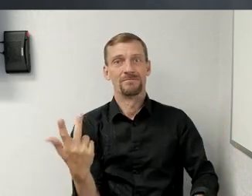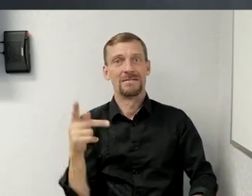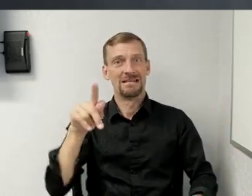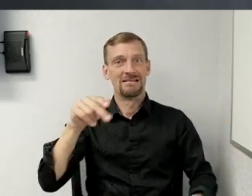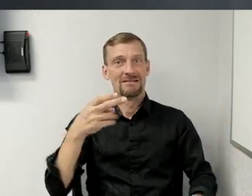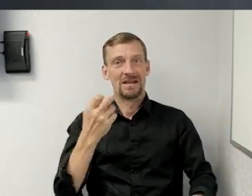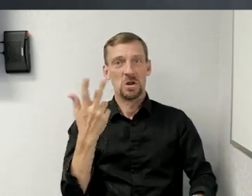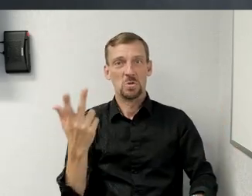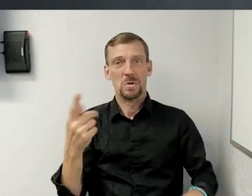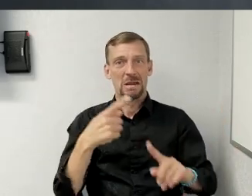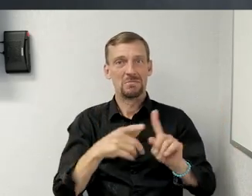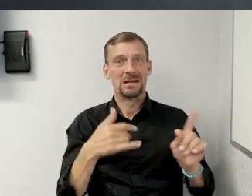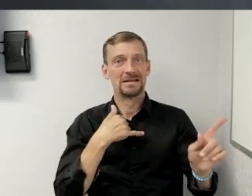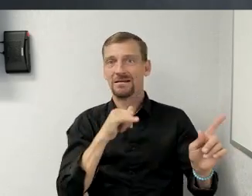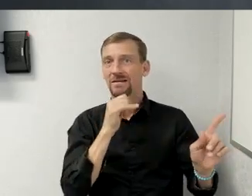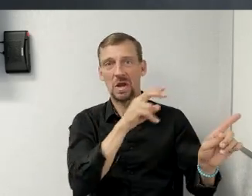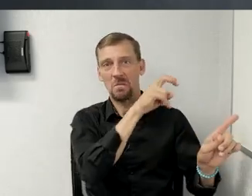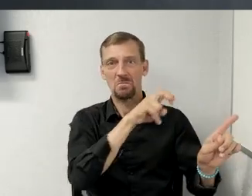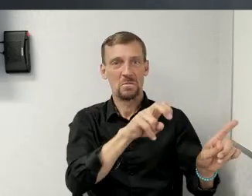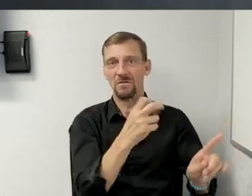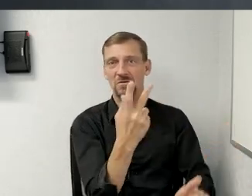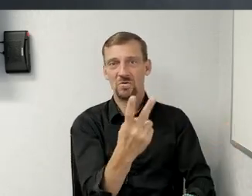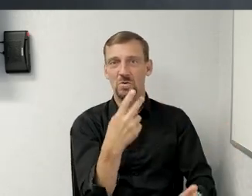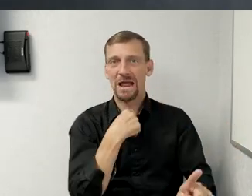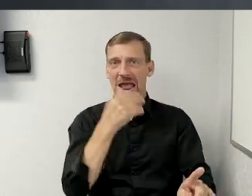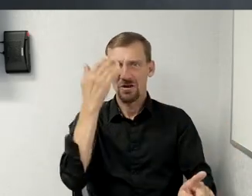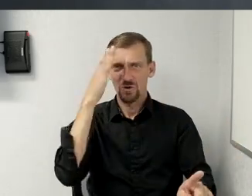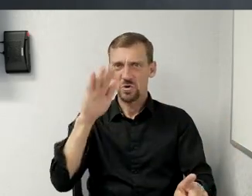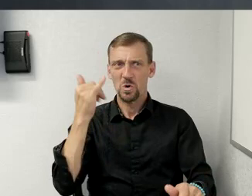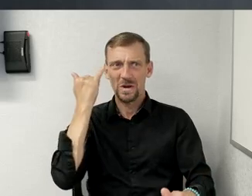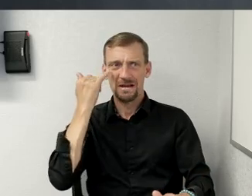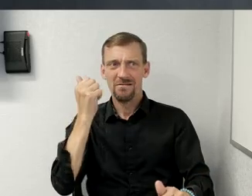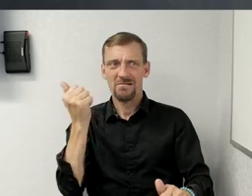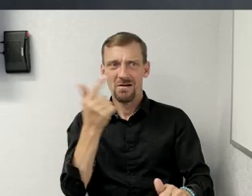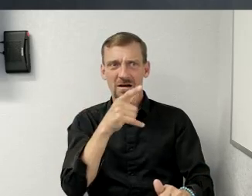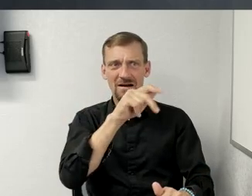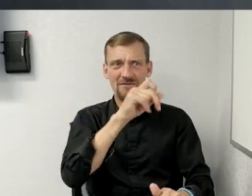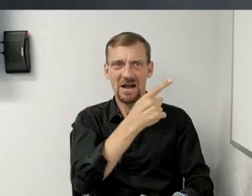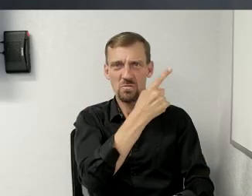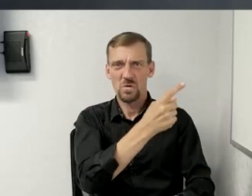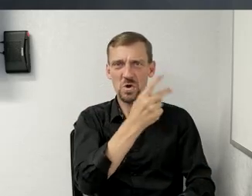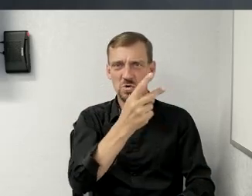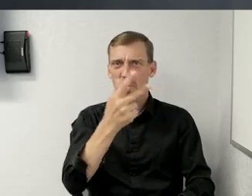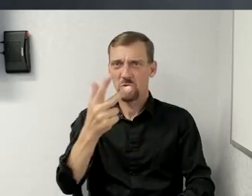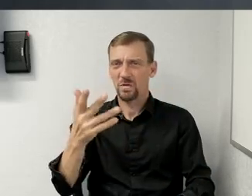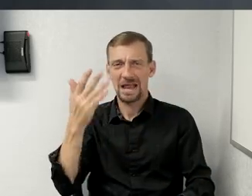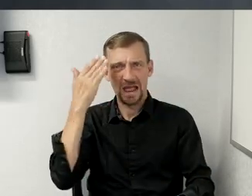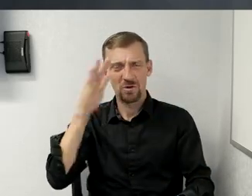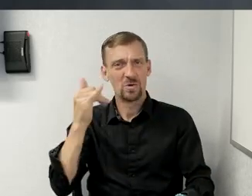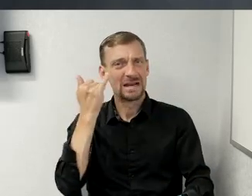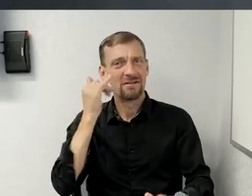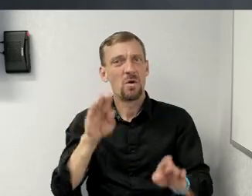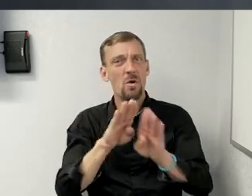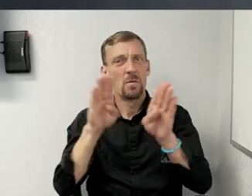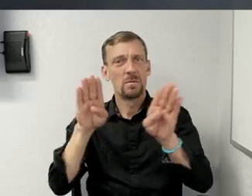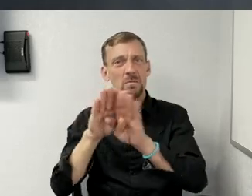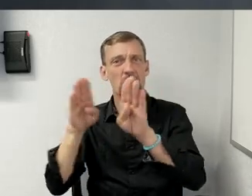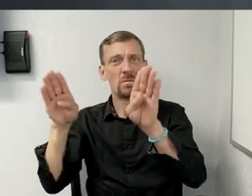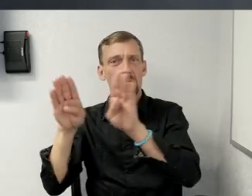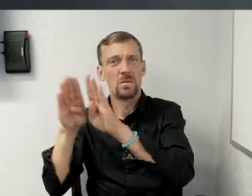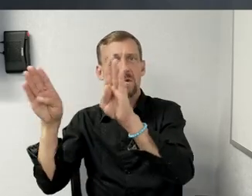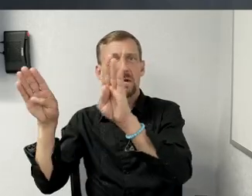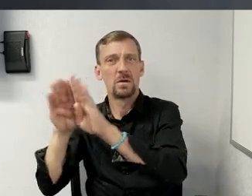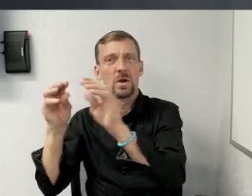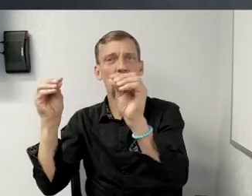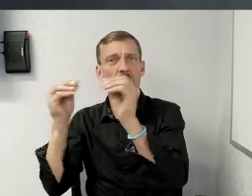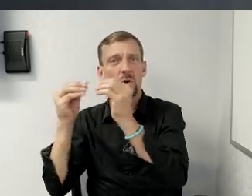know, I don't have all the different phases memorized, but there's no doubt about it that it opens up more and more and more, allows